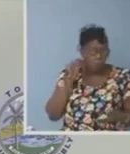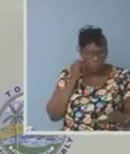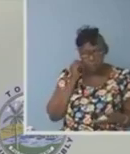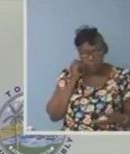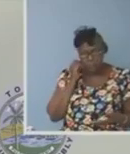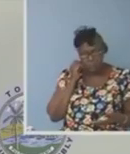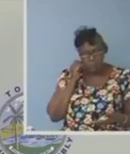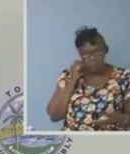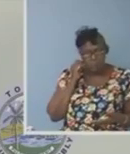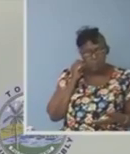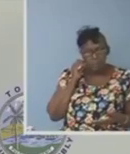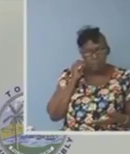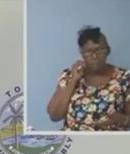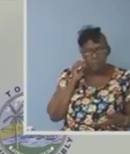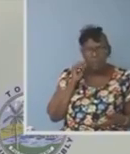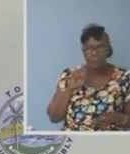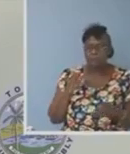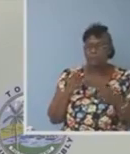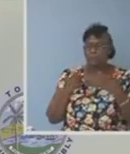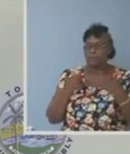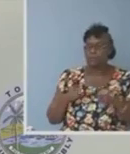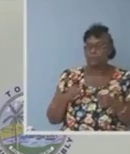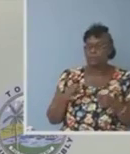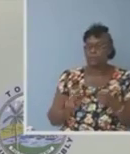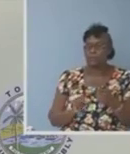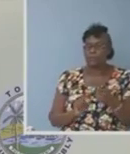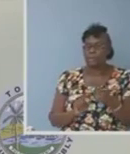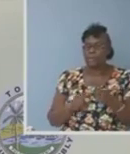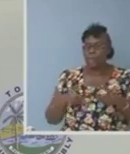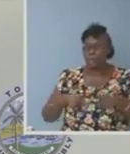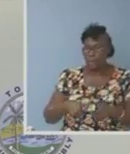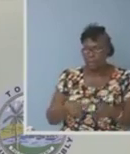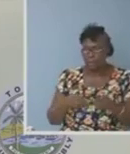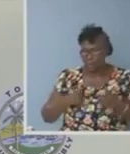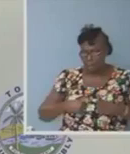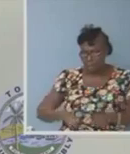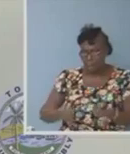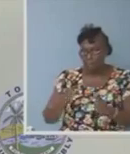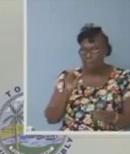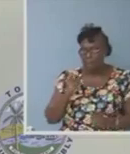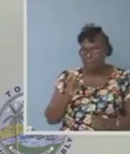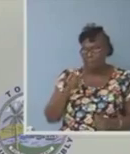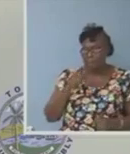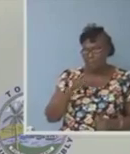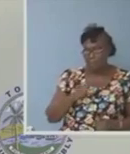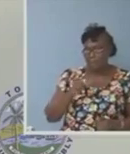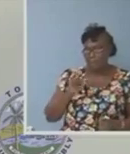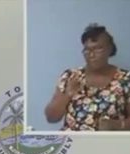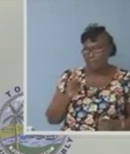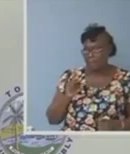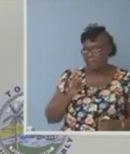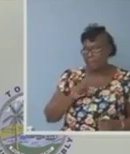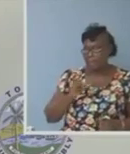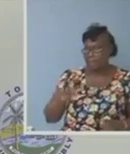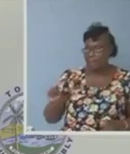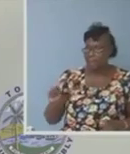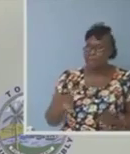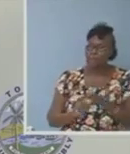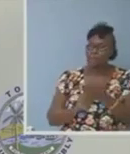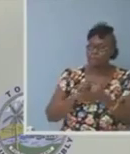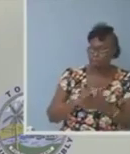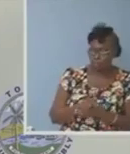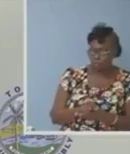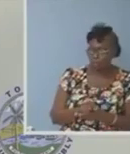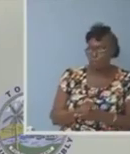to hone their skills in this particular area. And I'm saying that they can go online and they can